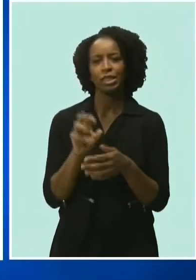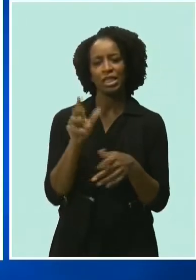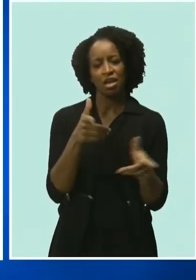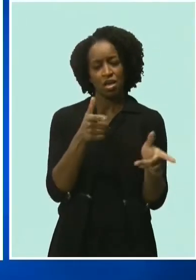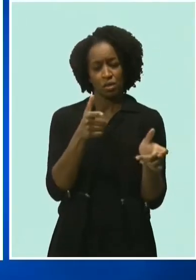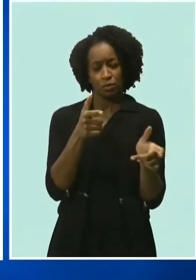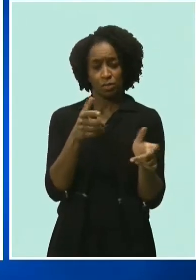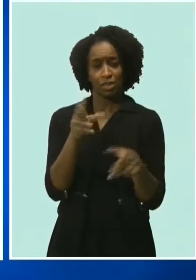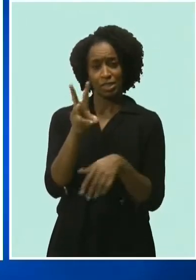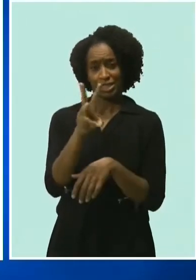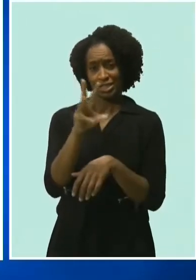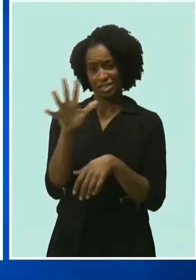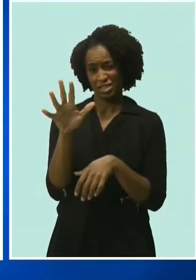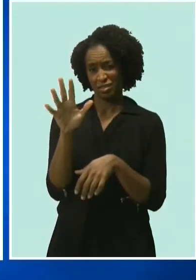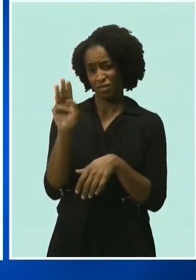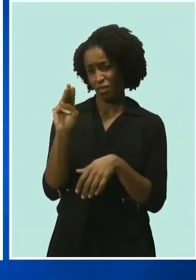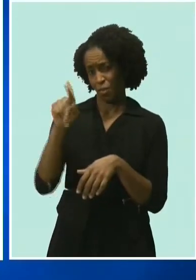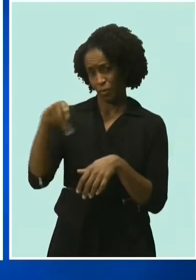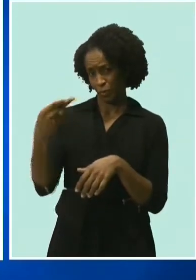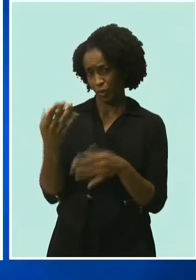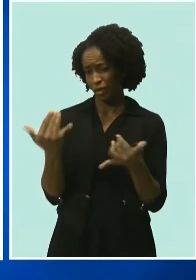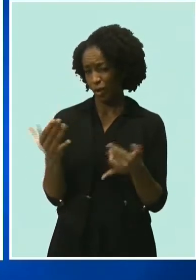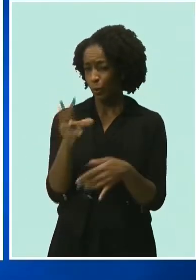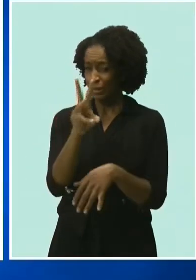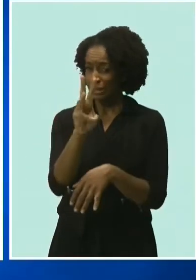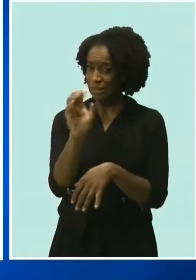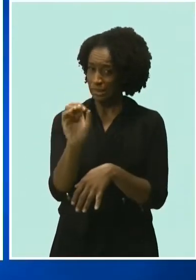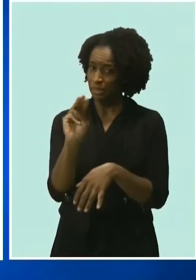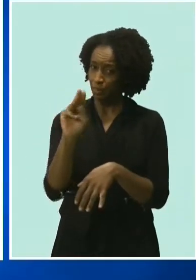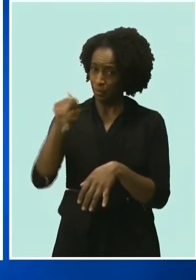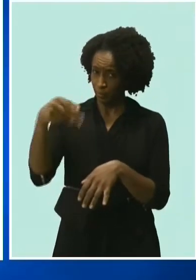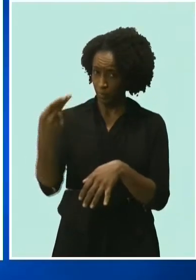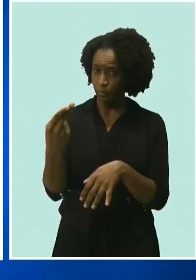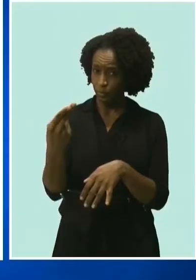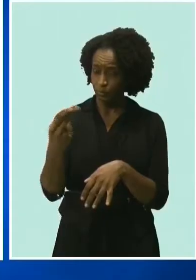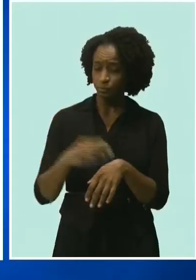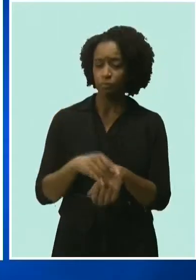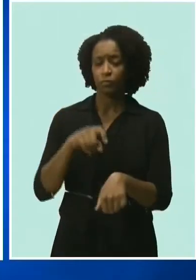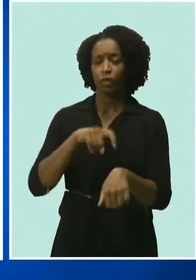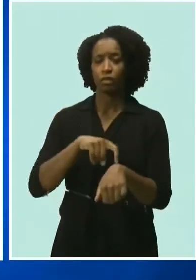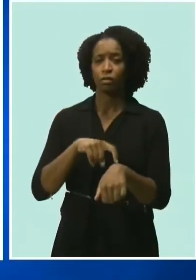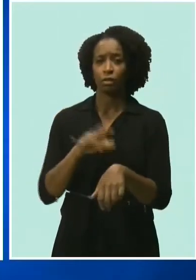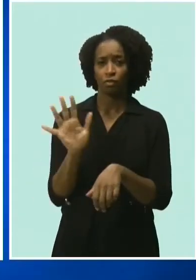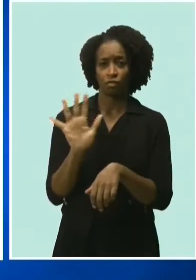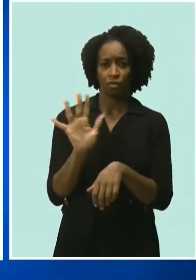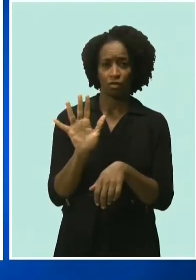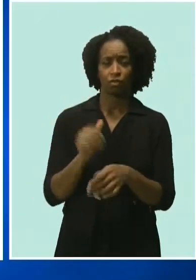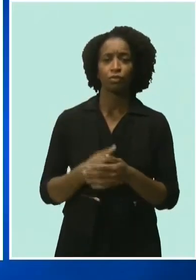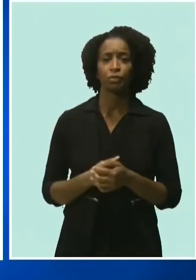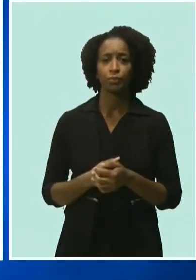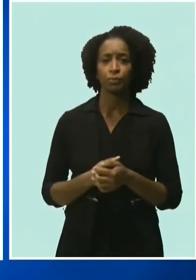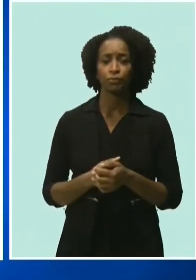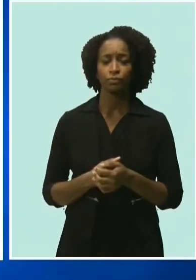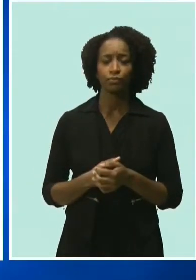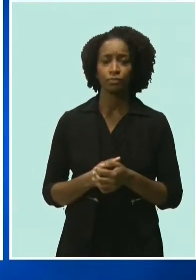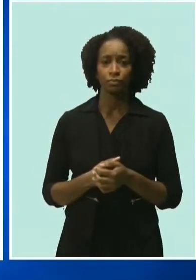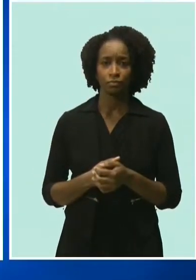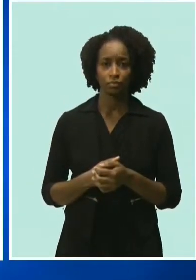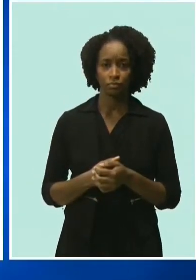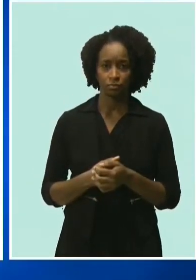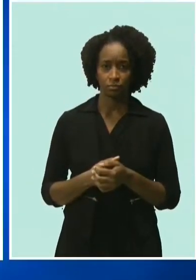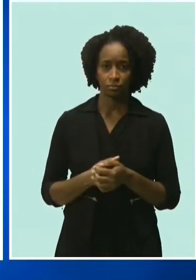miles per hour. Now it's down to 60 miles per hour. At 5 p.m., the system located at just